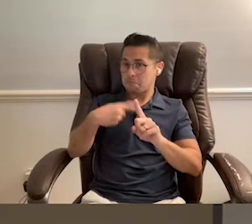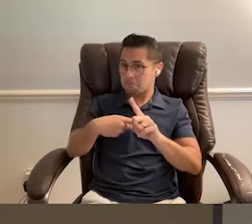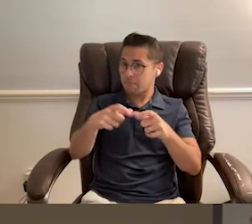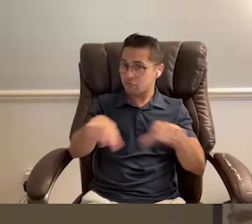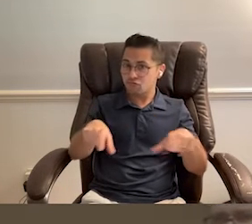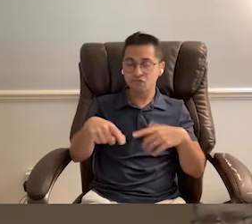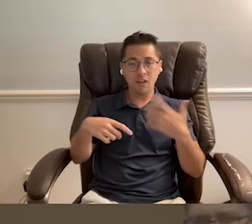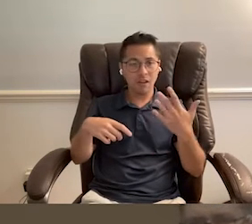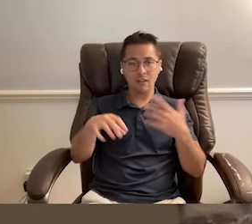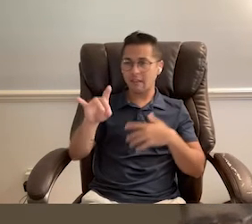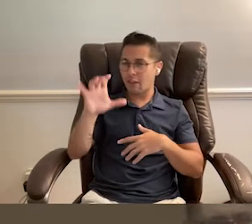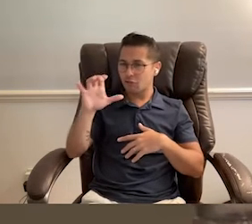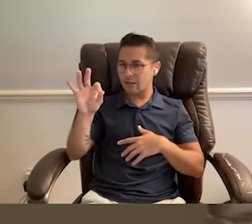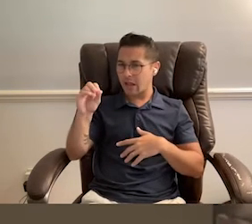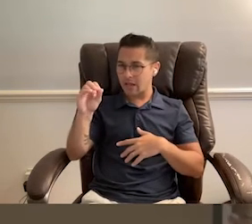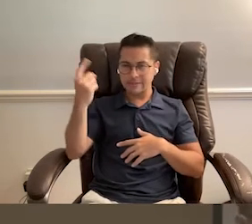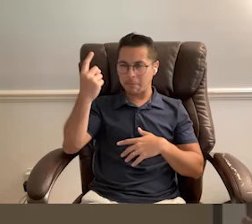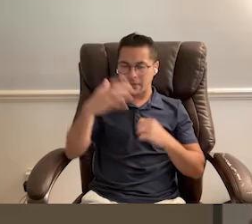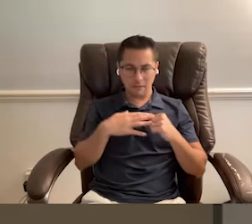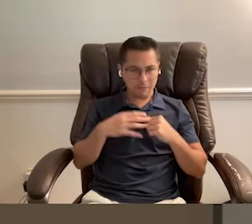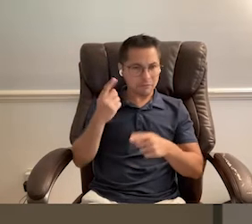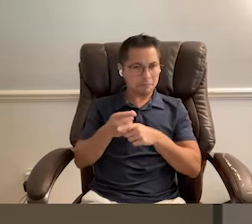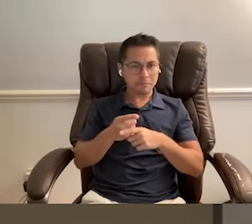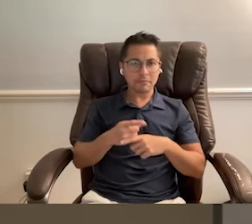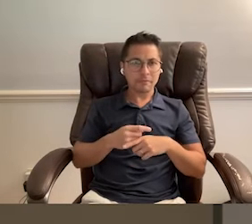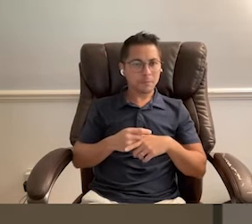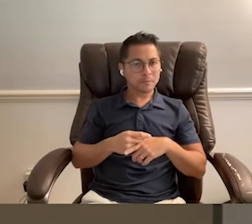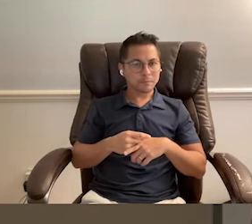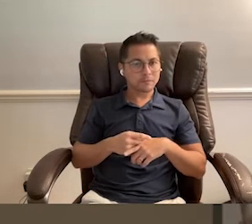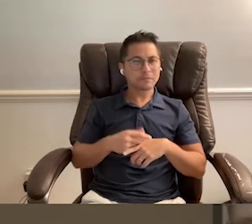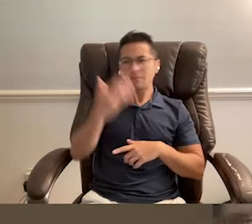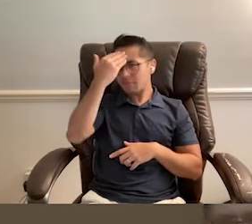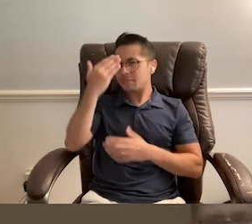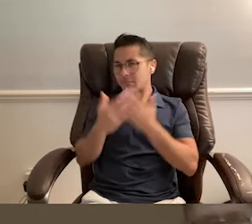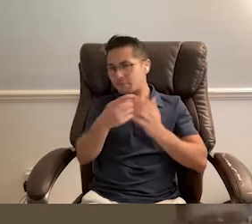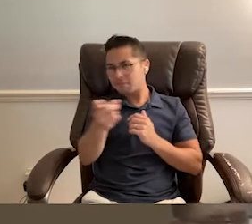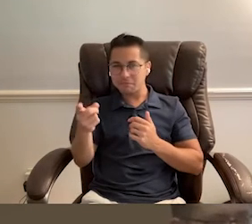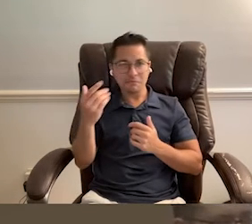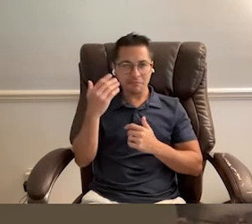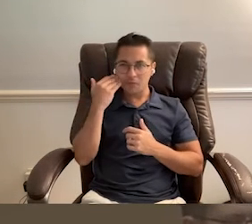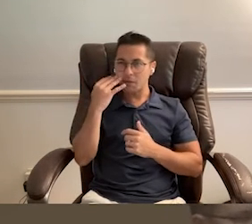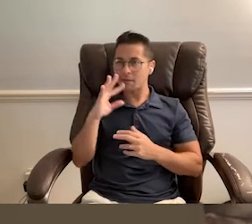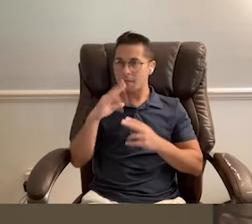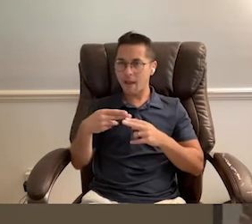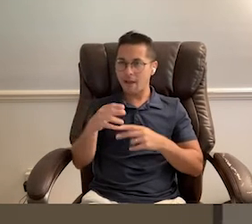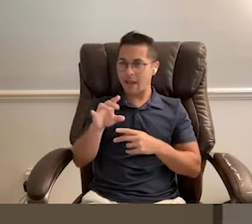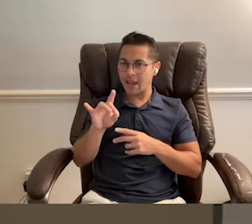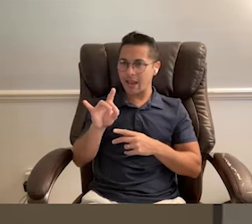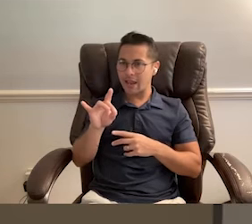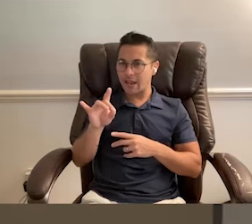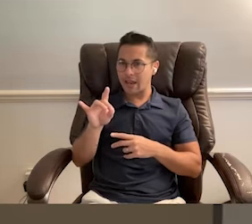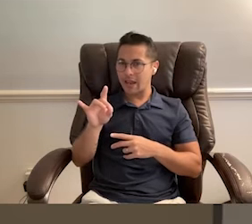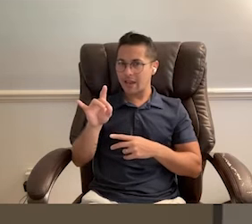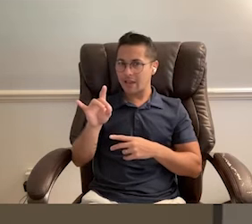$890 something, right? That's check out for, I know somebody out there knows that amount. $890. Yeah, so $870,